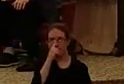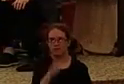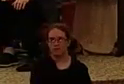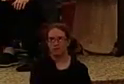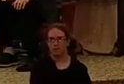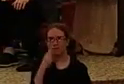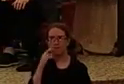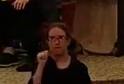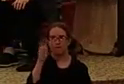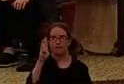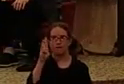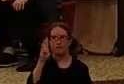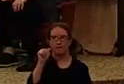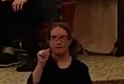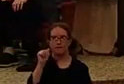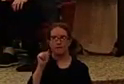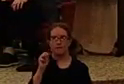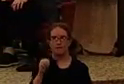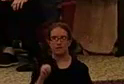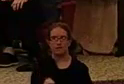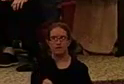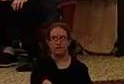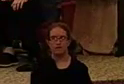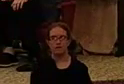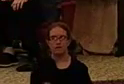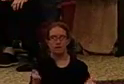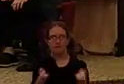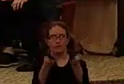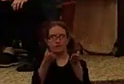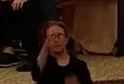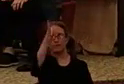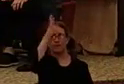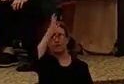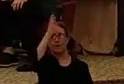You see, Abram just meant exalted father.